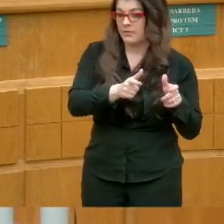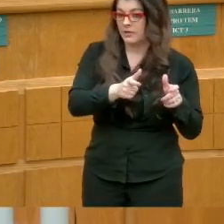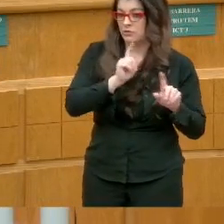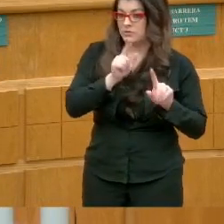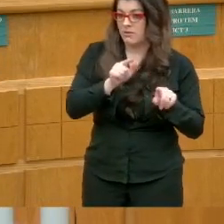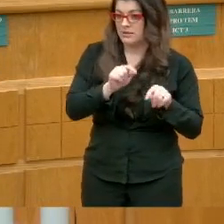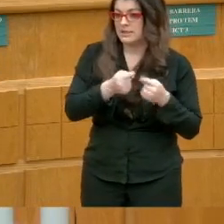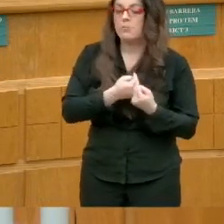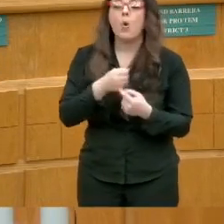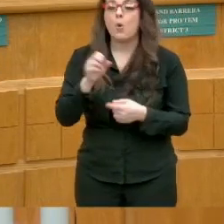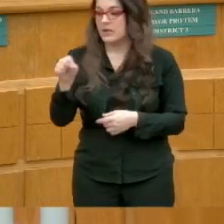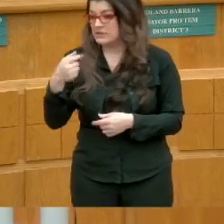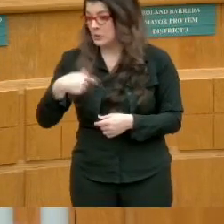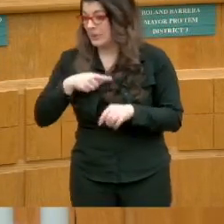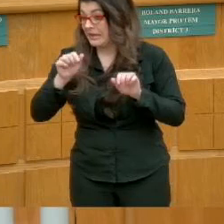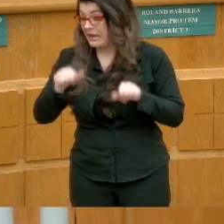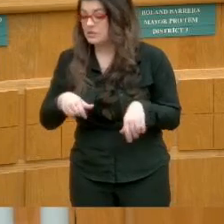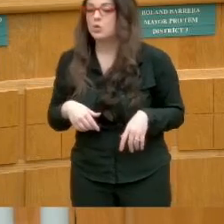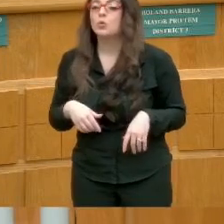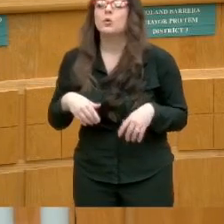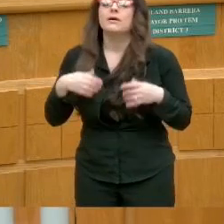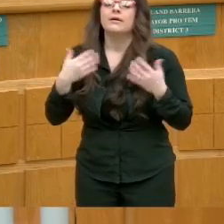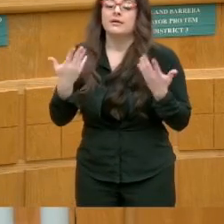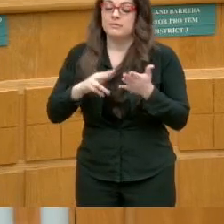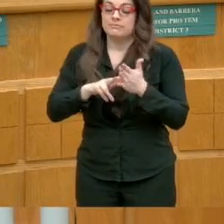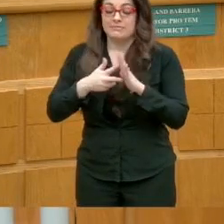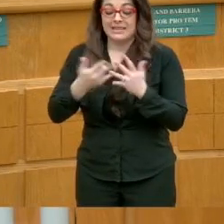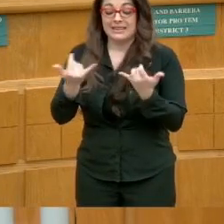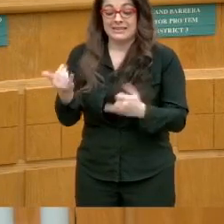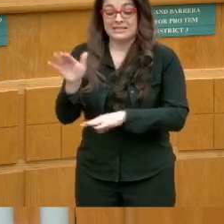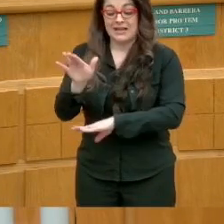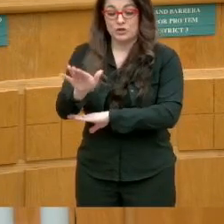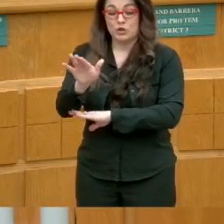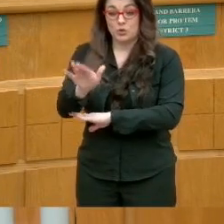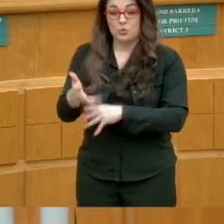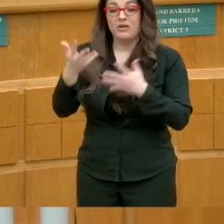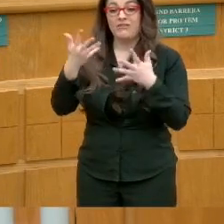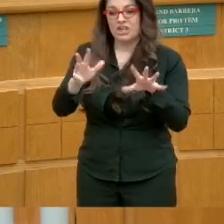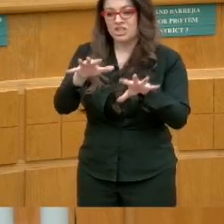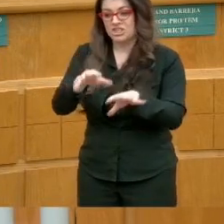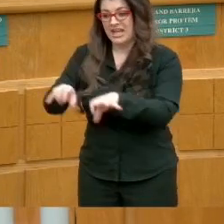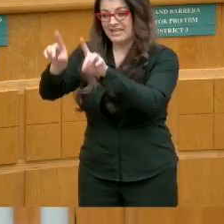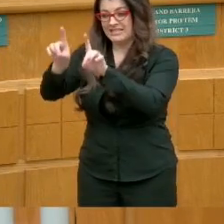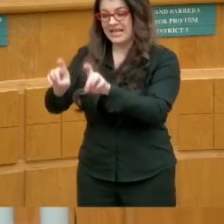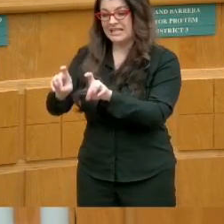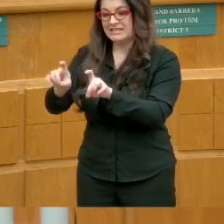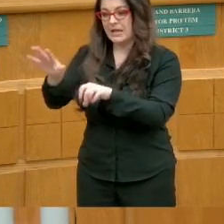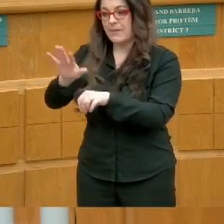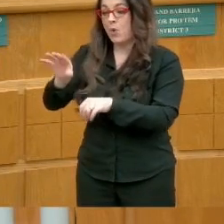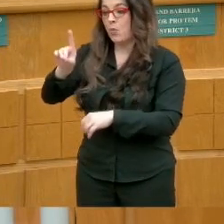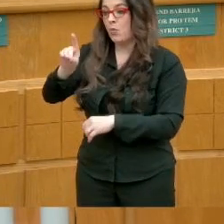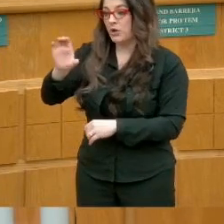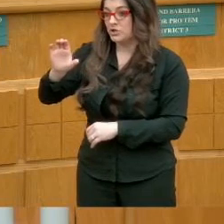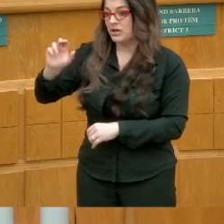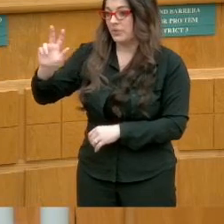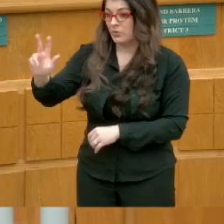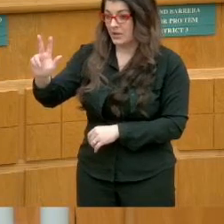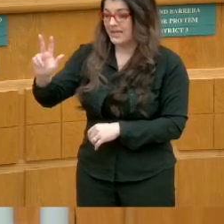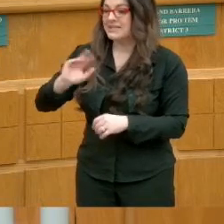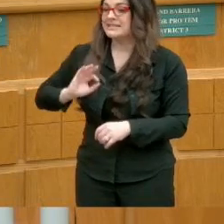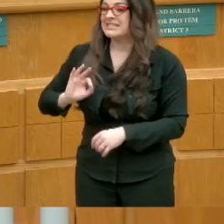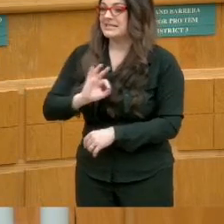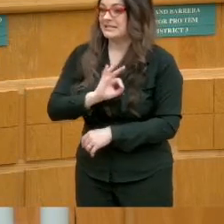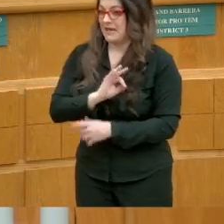we said yes, and so they actually tested this afternoon. I want to say close to 103 staff members were tested. For